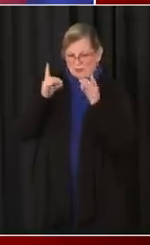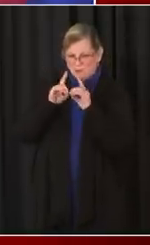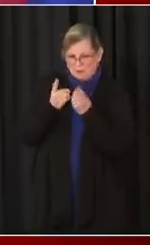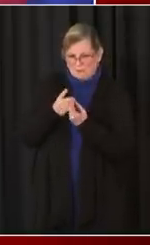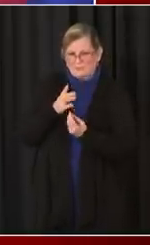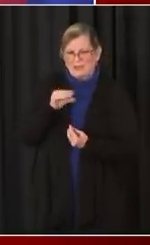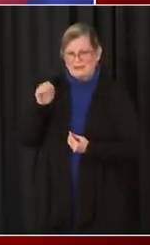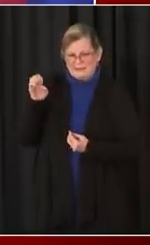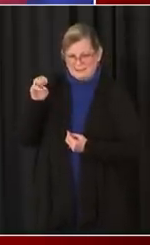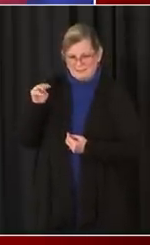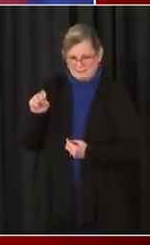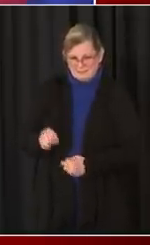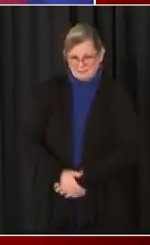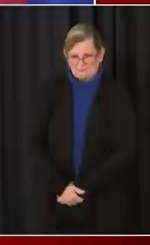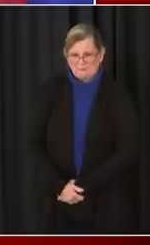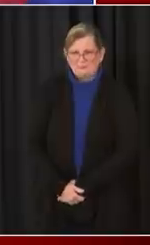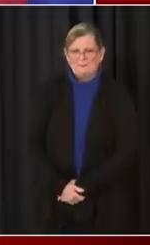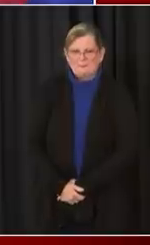In the House.